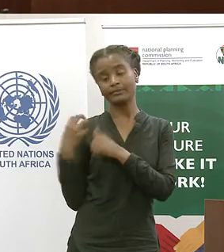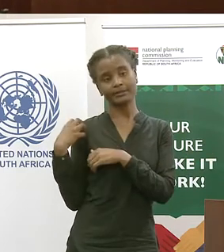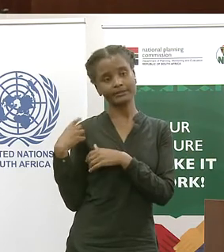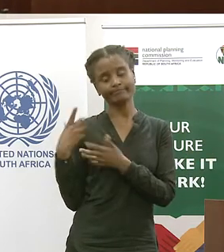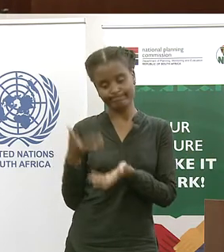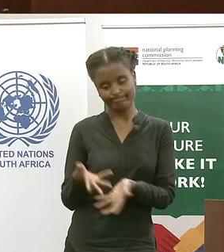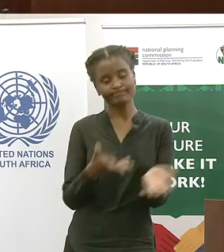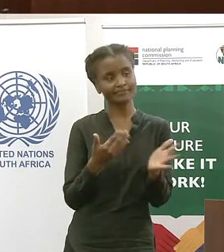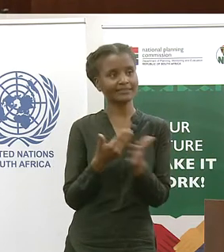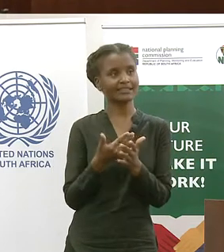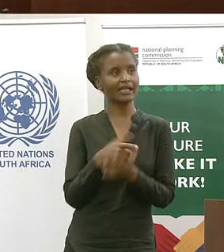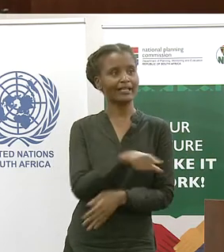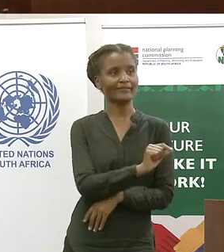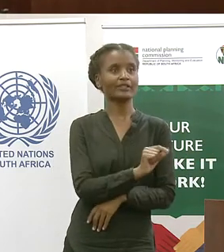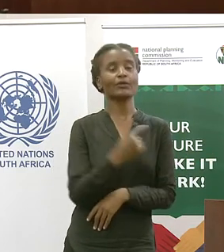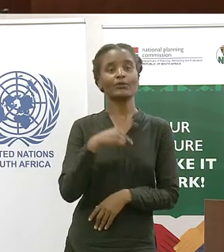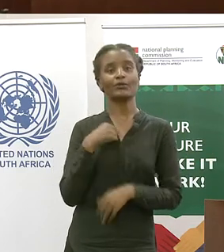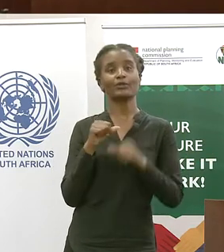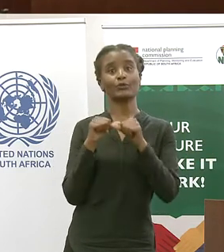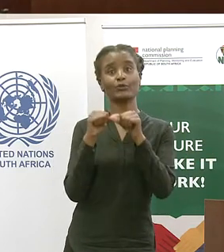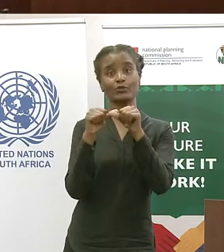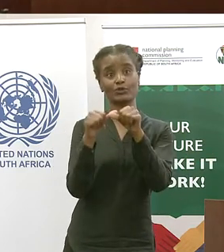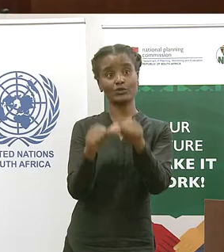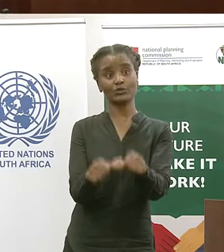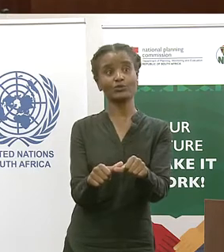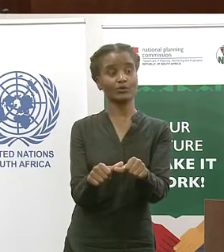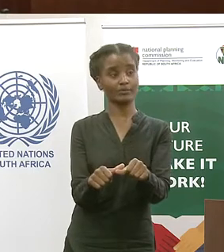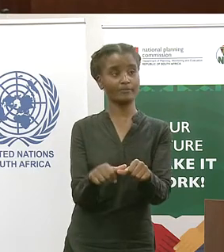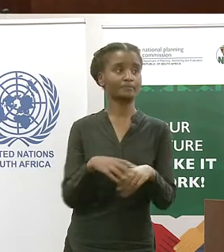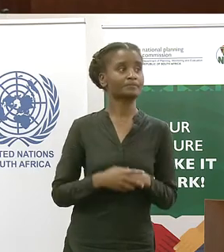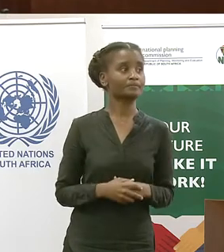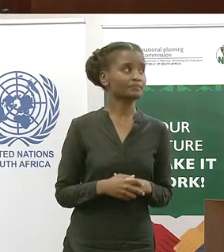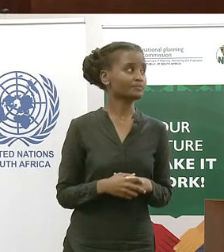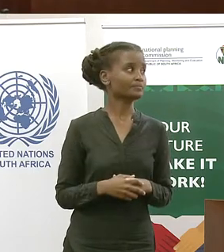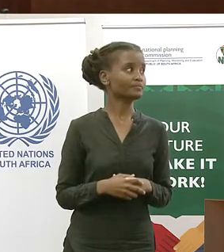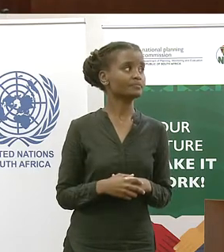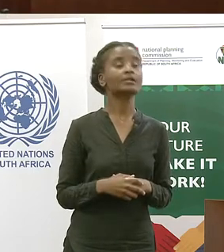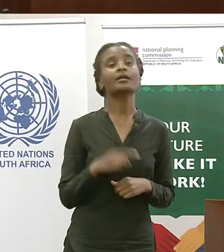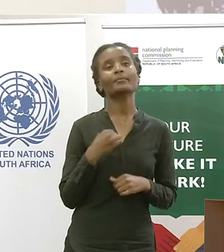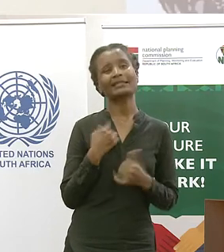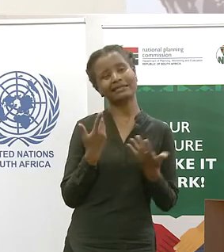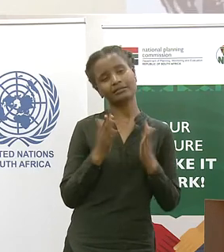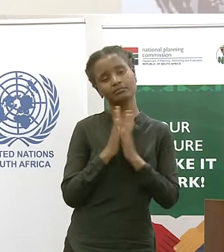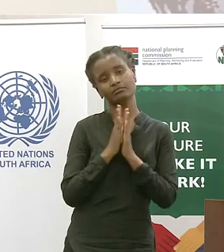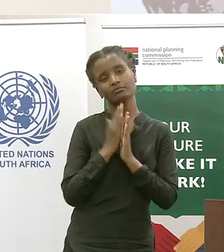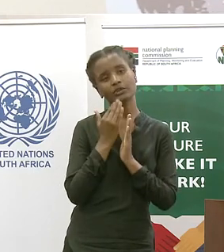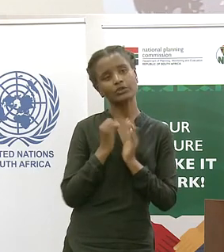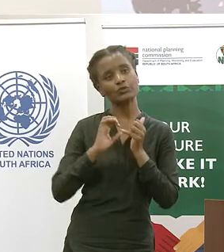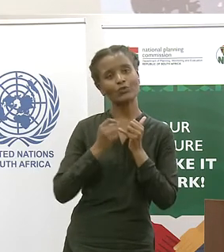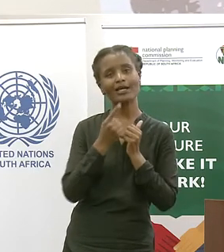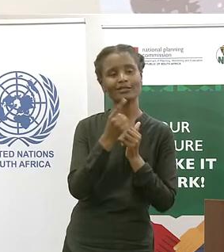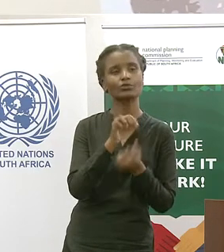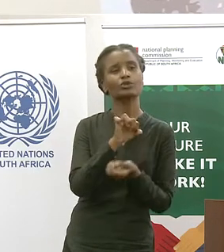to leave us whilst we continue with that that order. I'm really going to urge that we try and wrap it